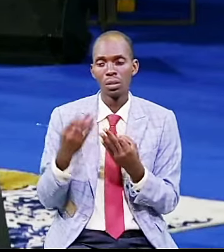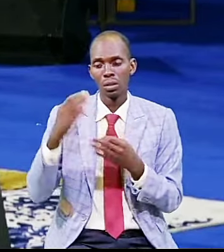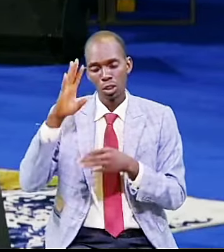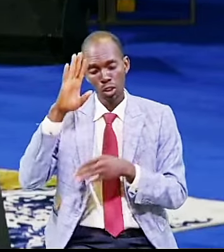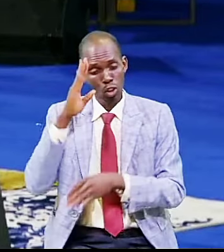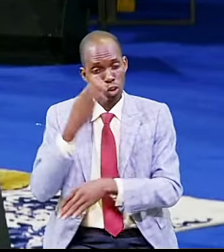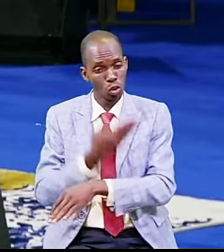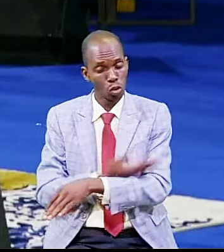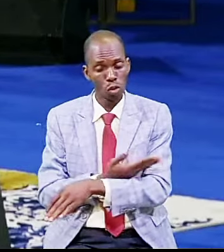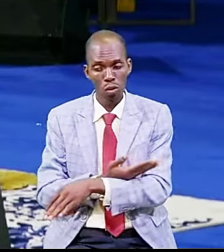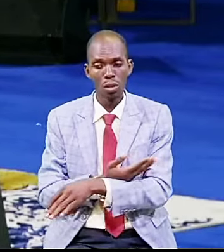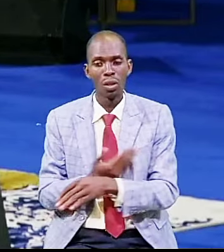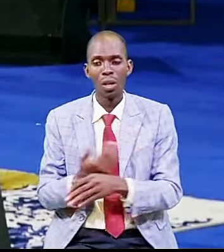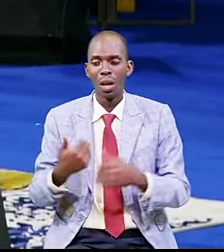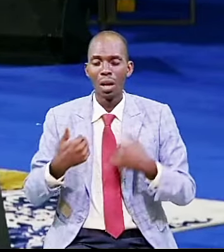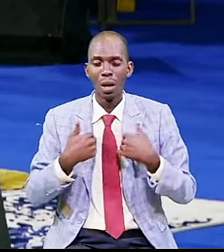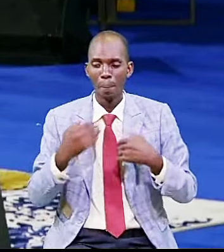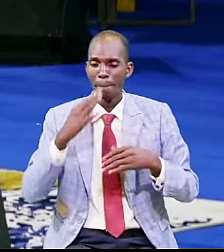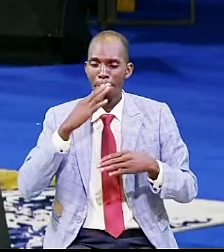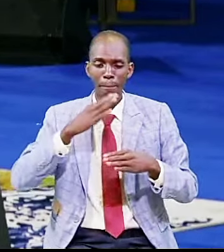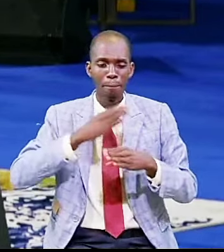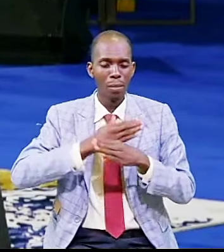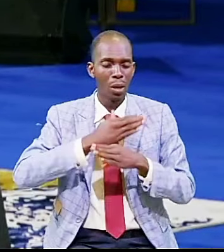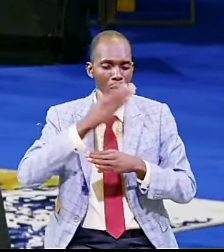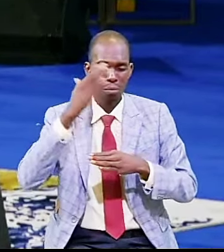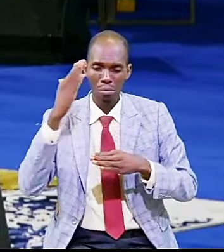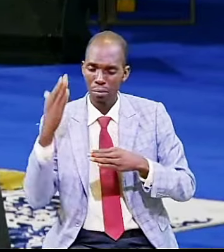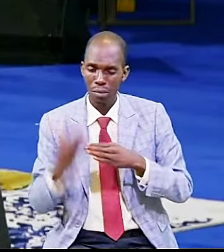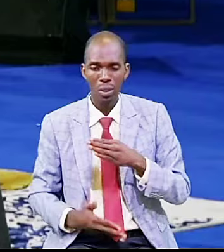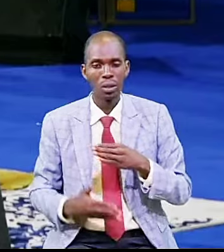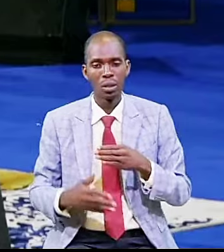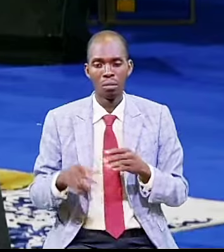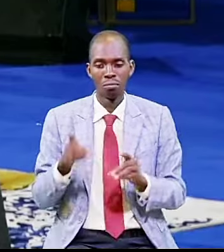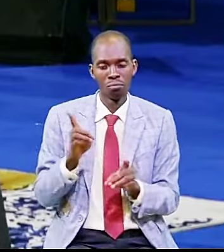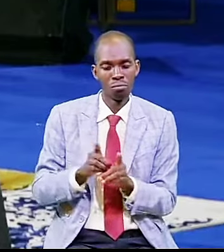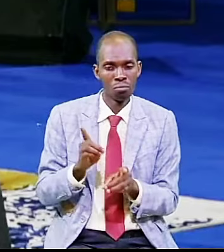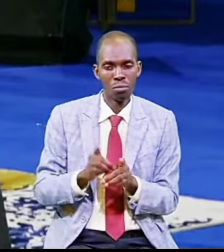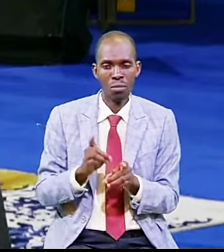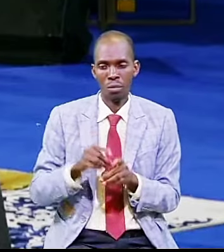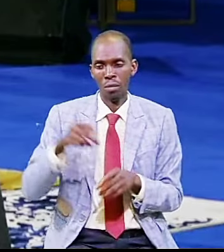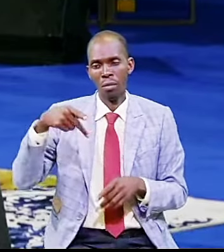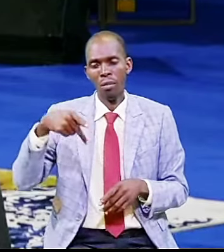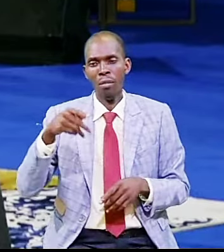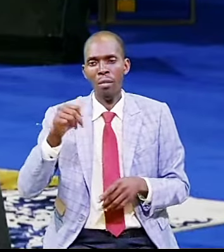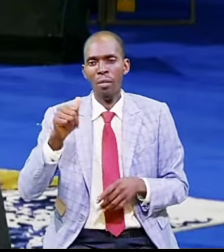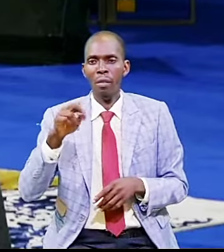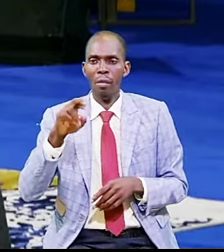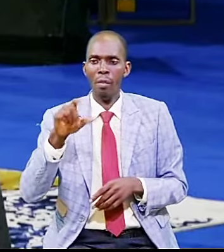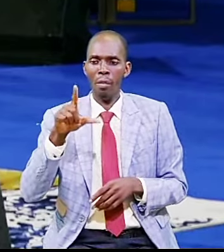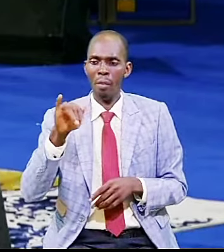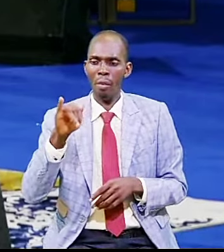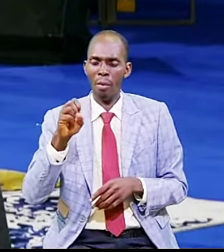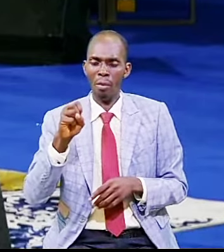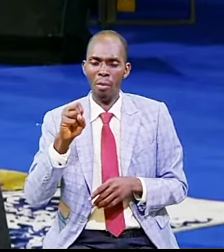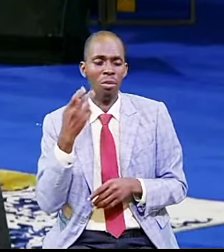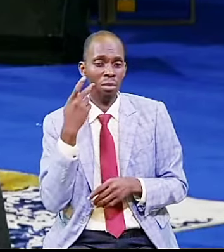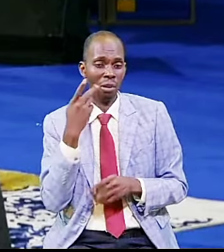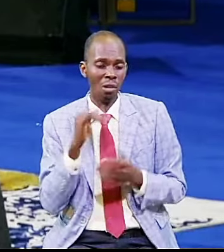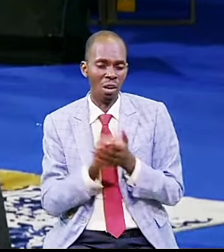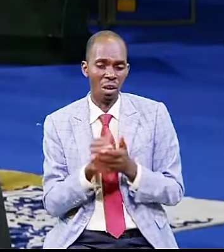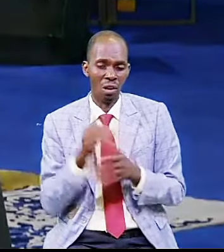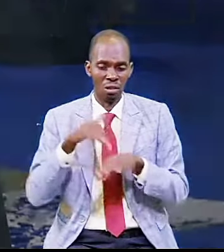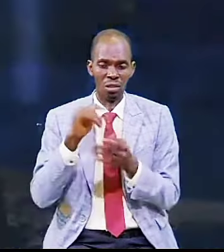totally paralyzed. And in that crusade, proclamation was made and performance was done.